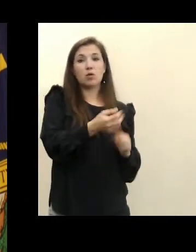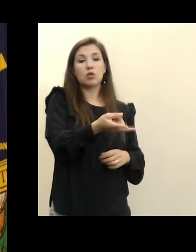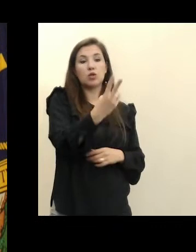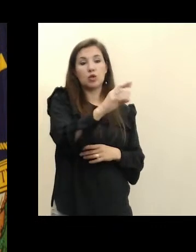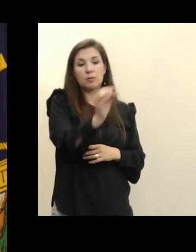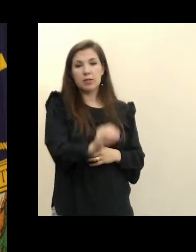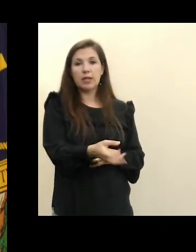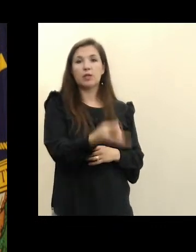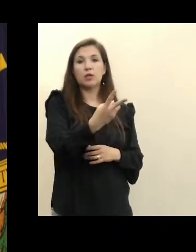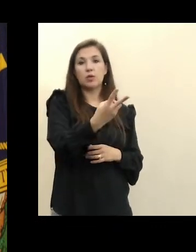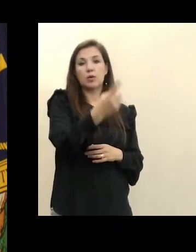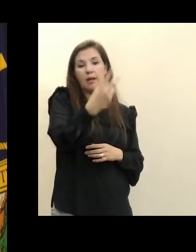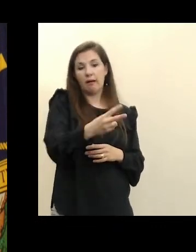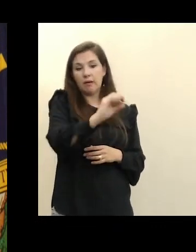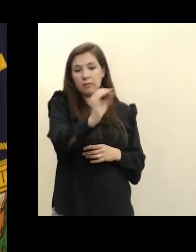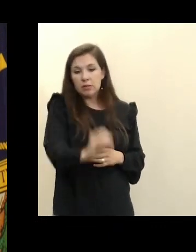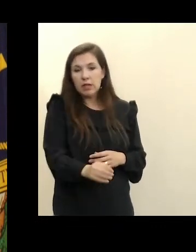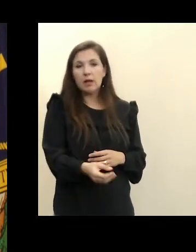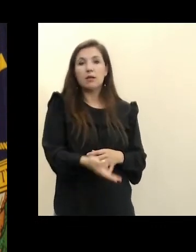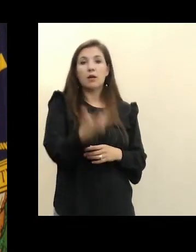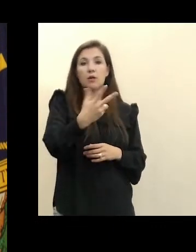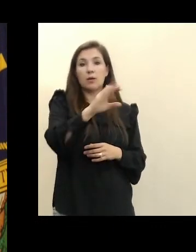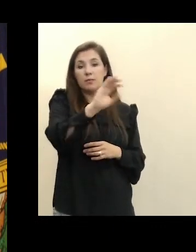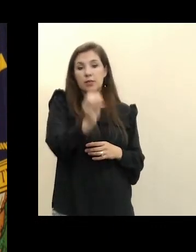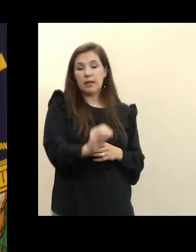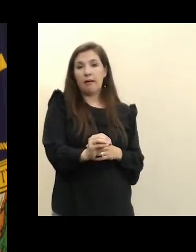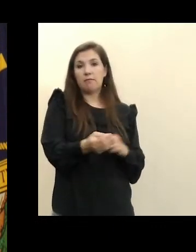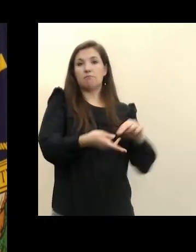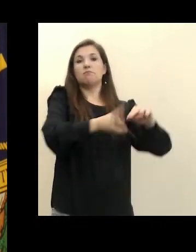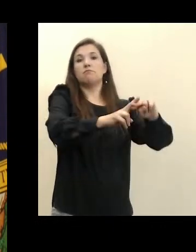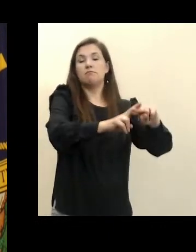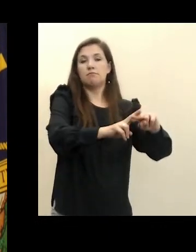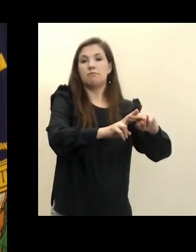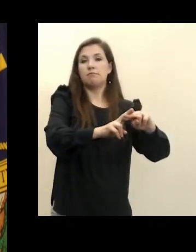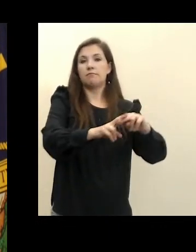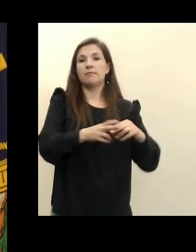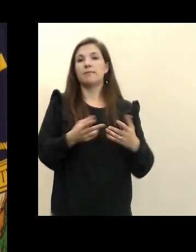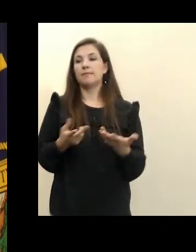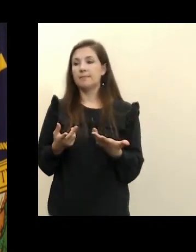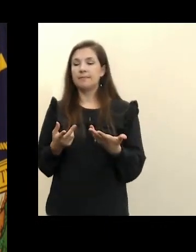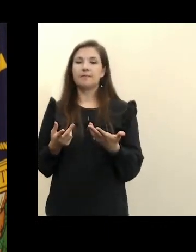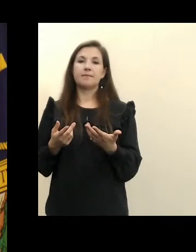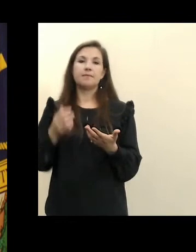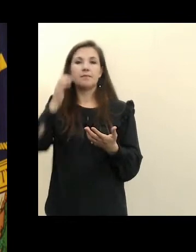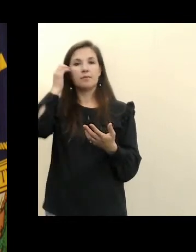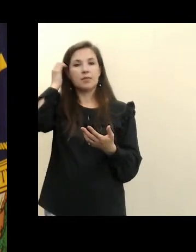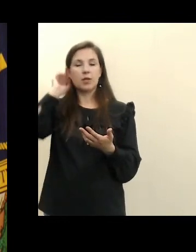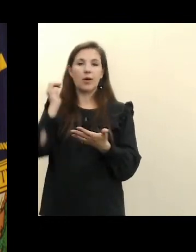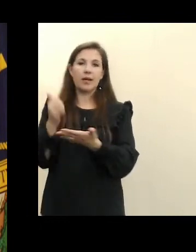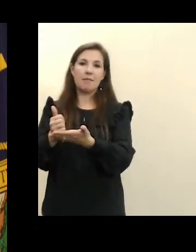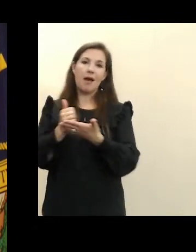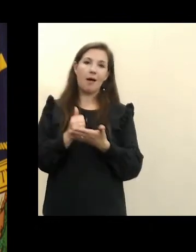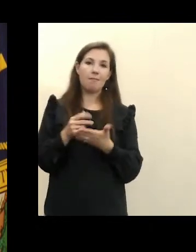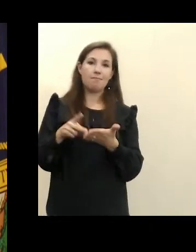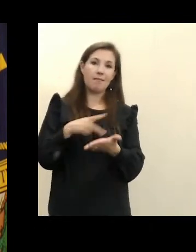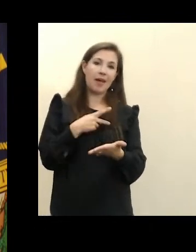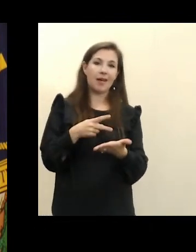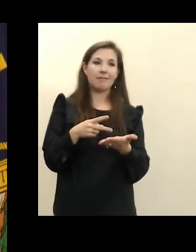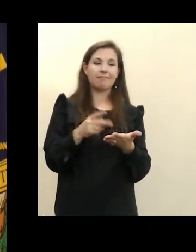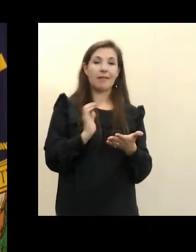2.5%. So 3% growth in the levy to help pay for 2.5% growth in our salaries, it balances